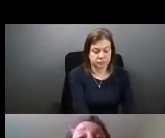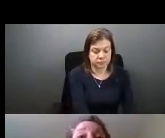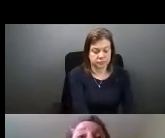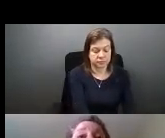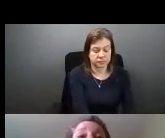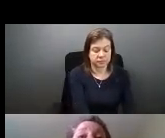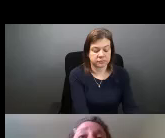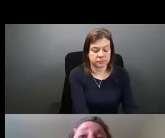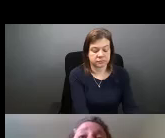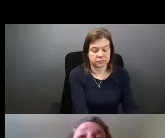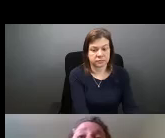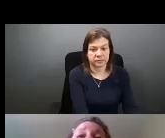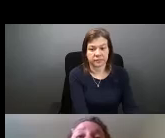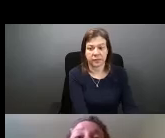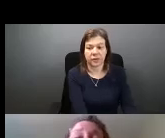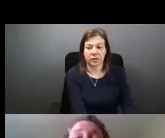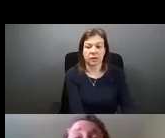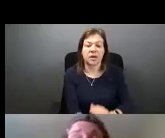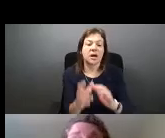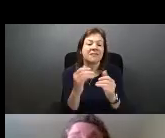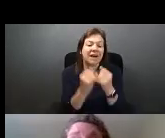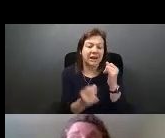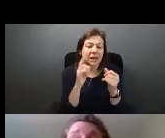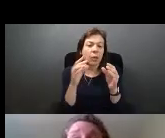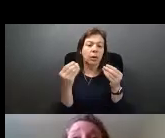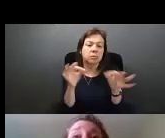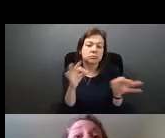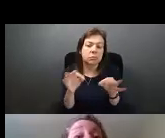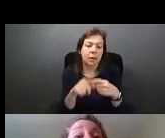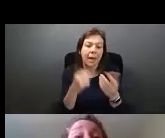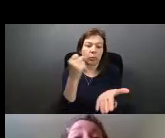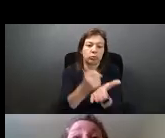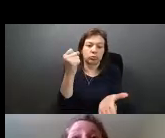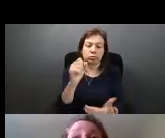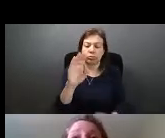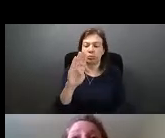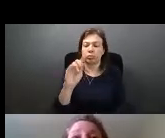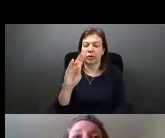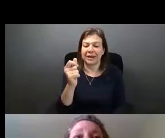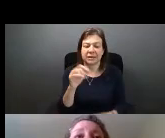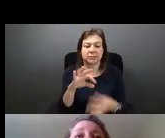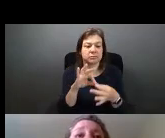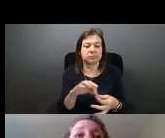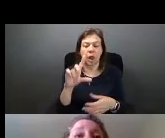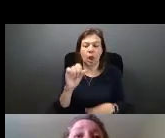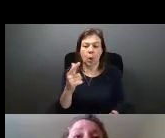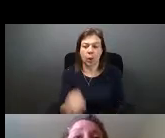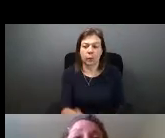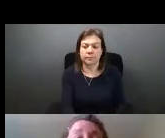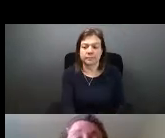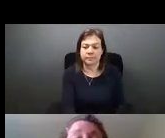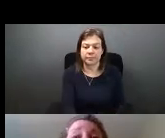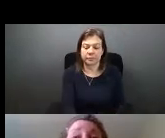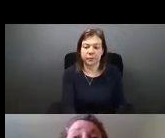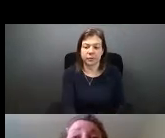Lastly, I'd like to mention a little bit about branding. It's all about the logo. We want the